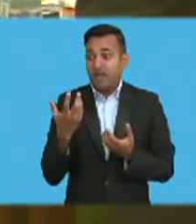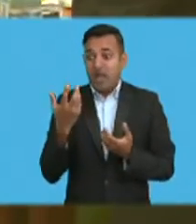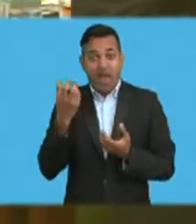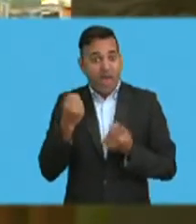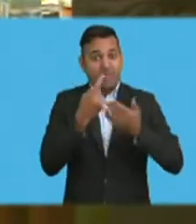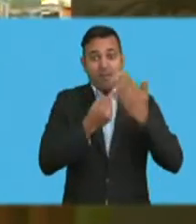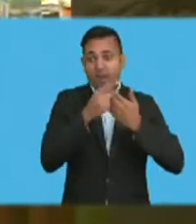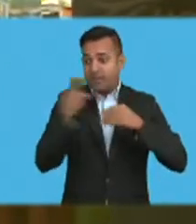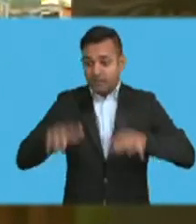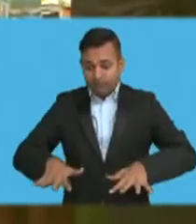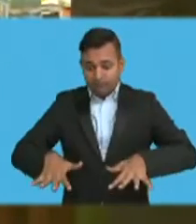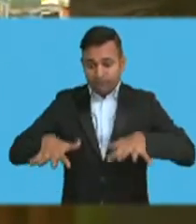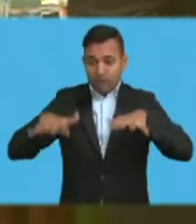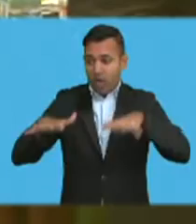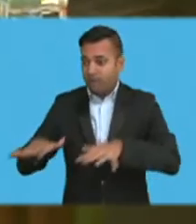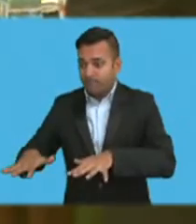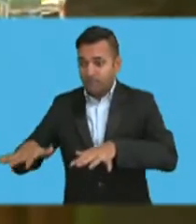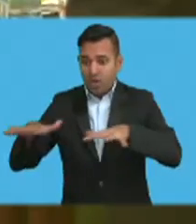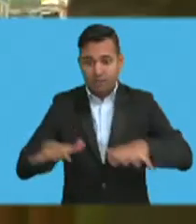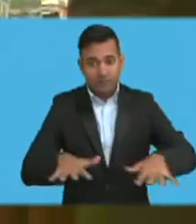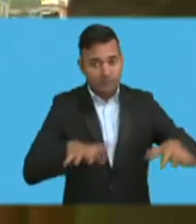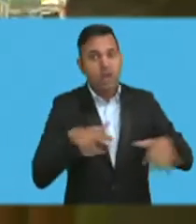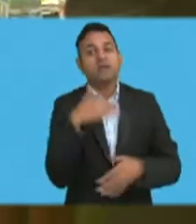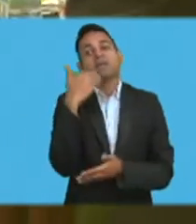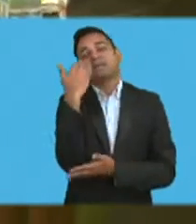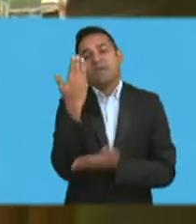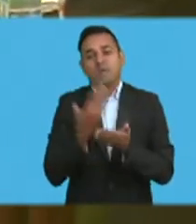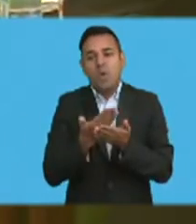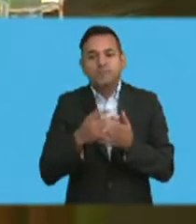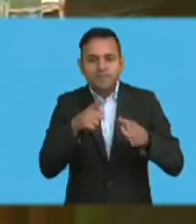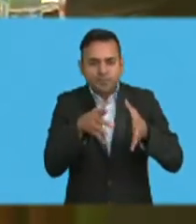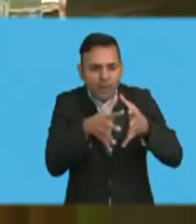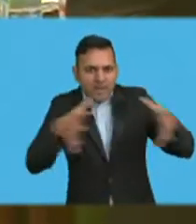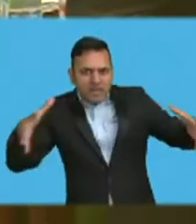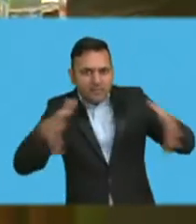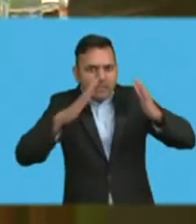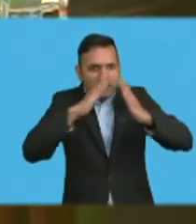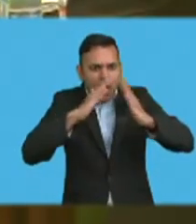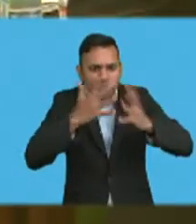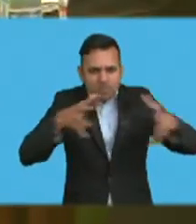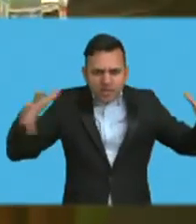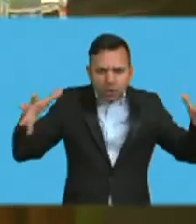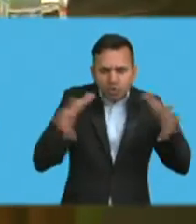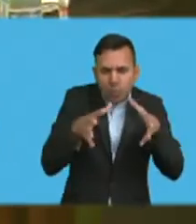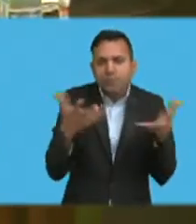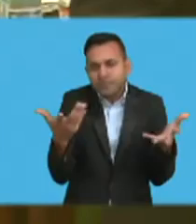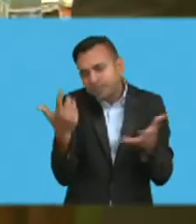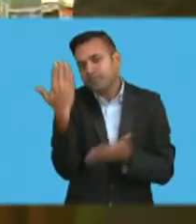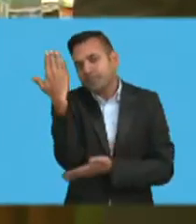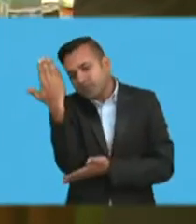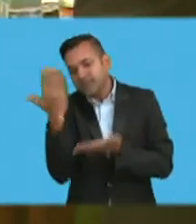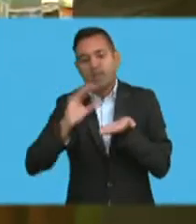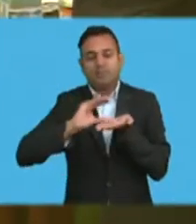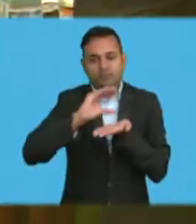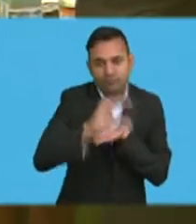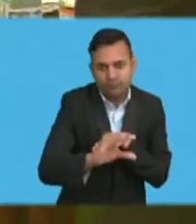area, and unfortunately, the kinds of ratepayers that you face there is not really a healthy ratepayer in the